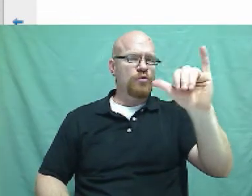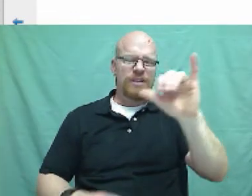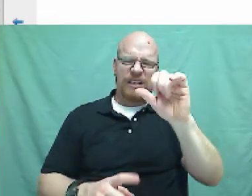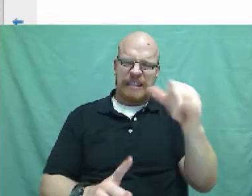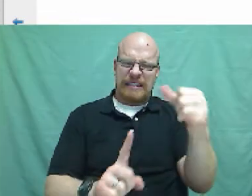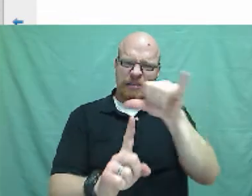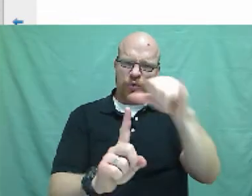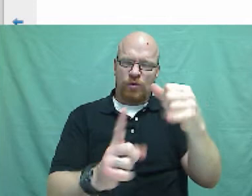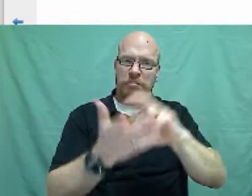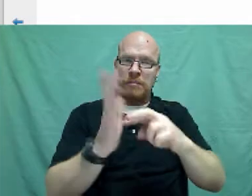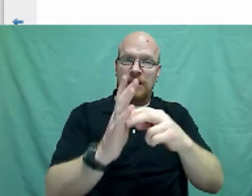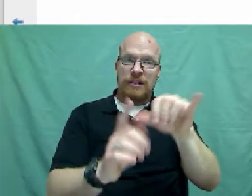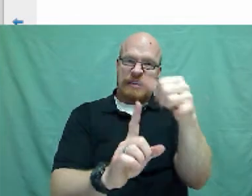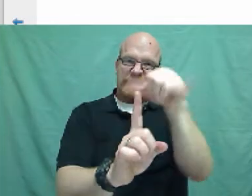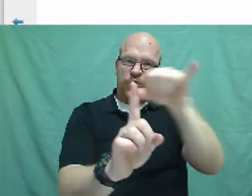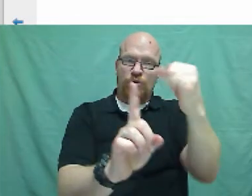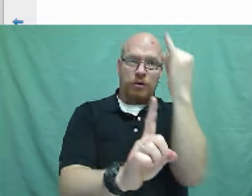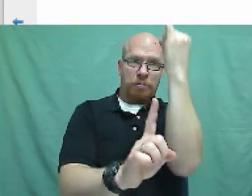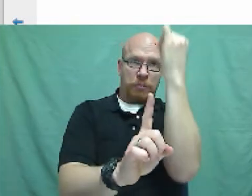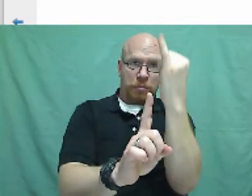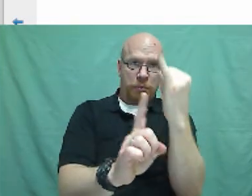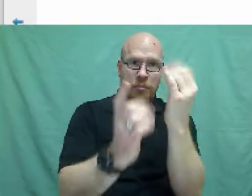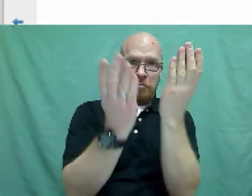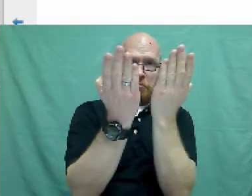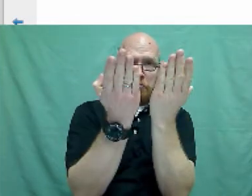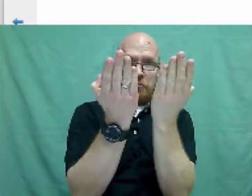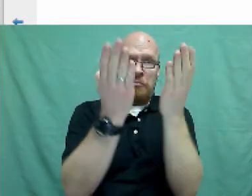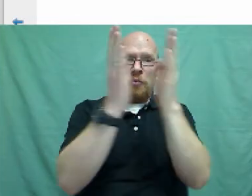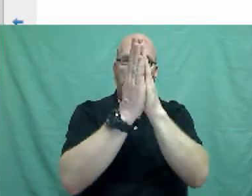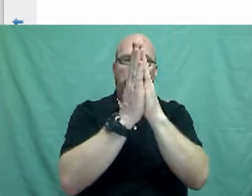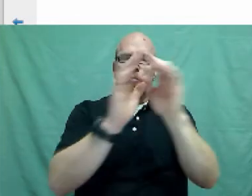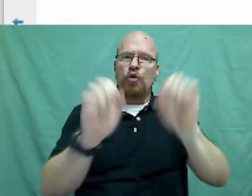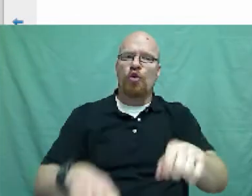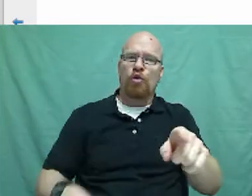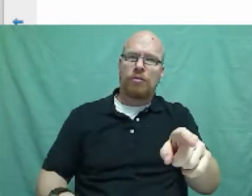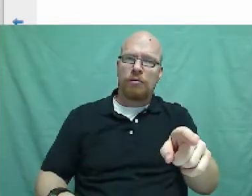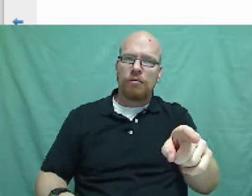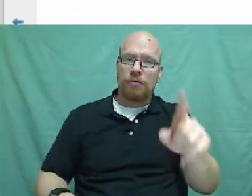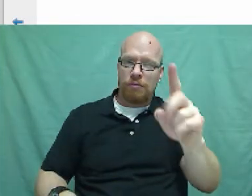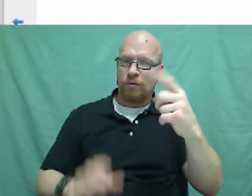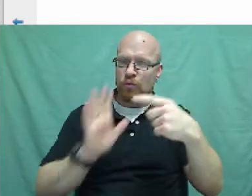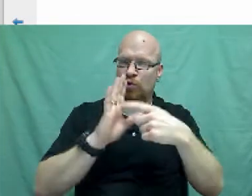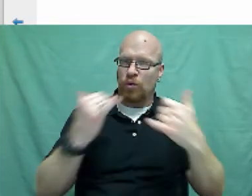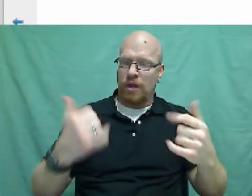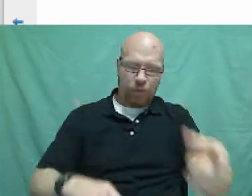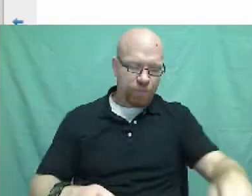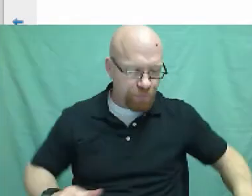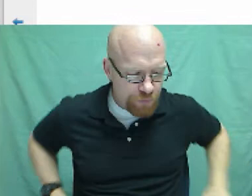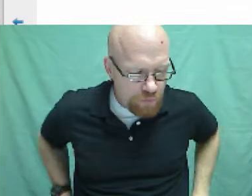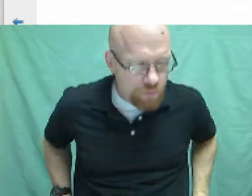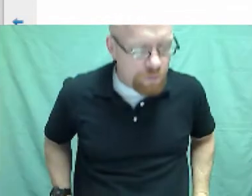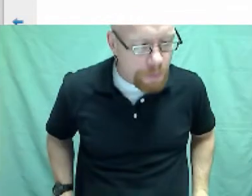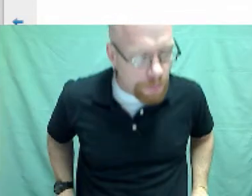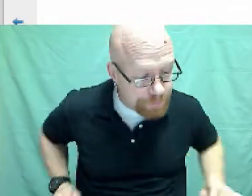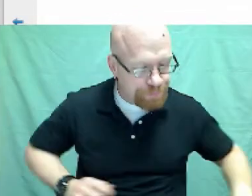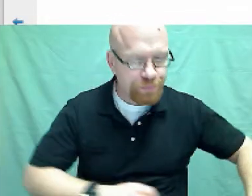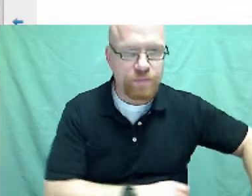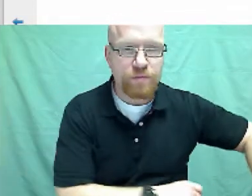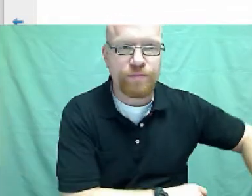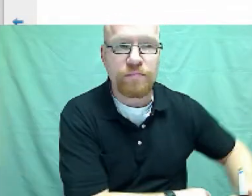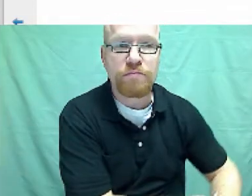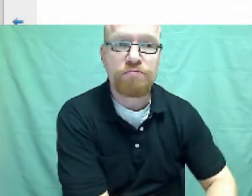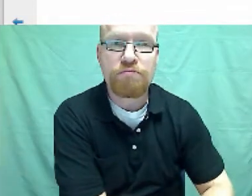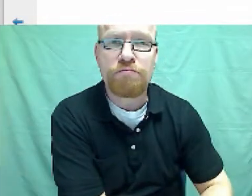The axis of symmetry means that if you cut the parabola in half, it's like a mirror image. You could fold